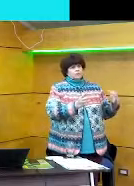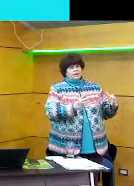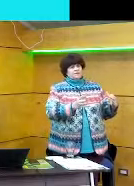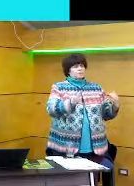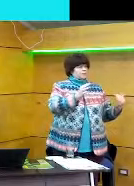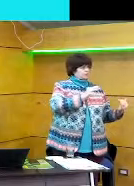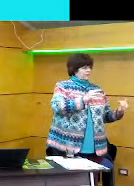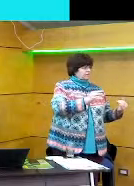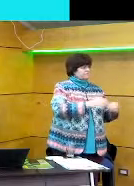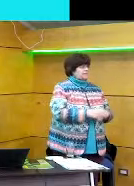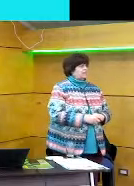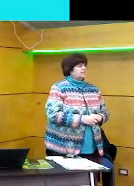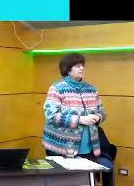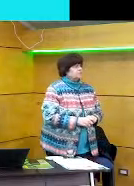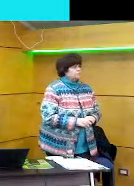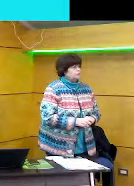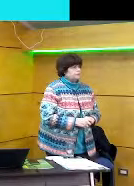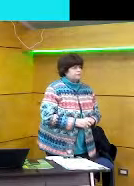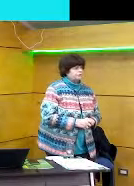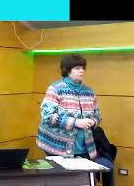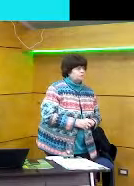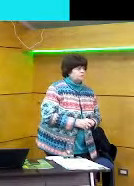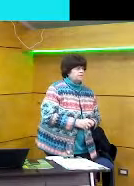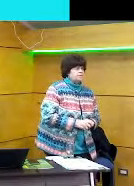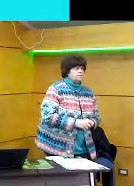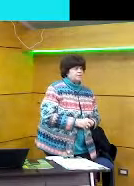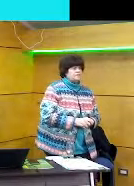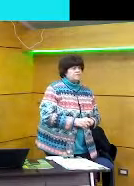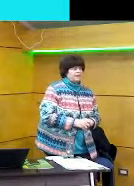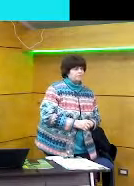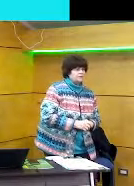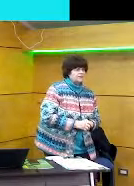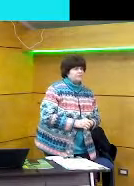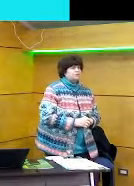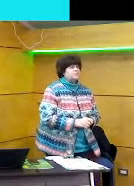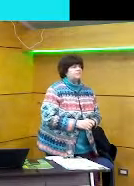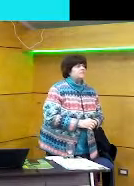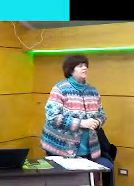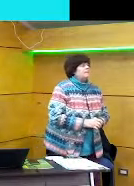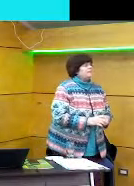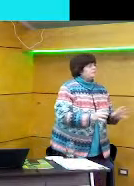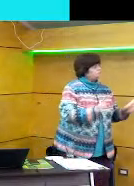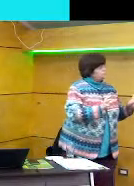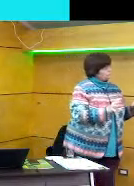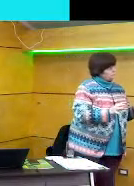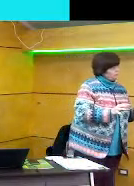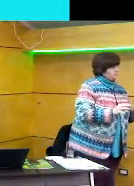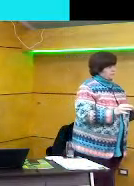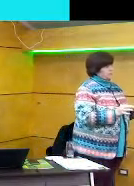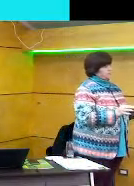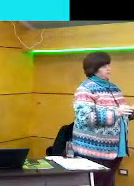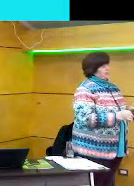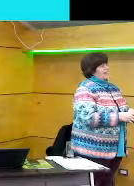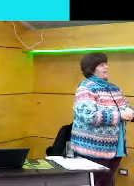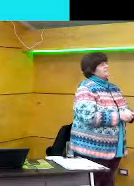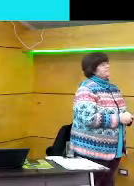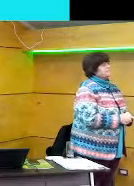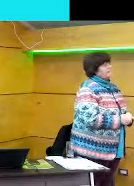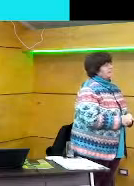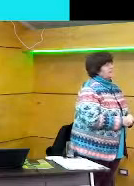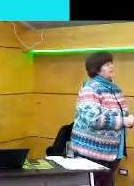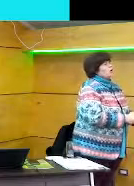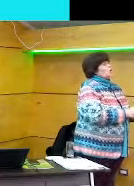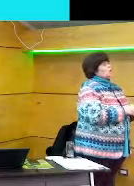on your right or your left, and little groups of 2s and 3s. I would like you to introduce yourself